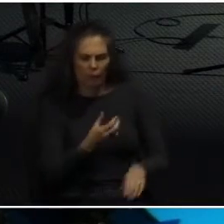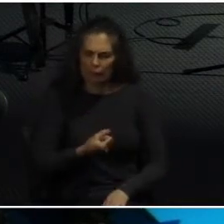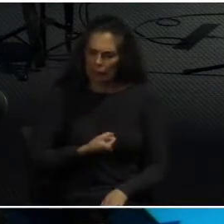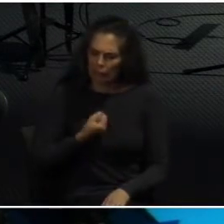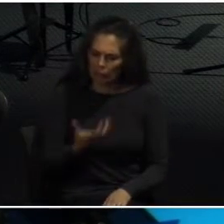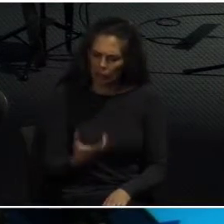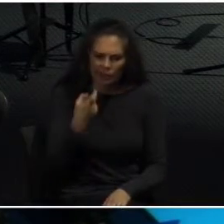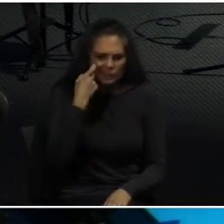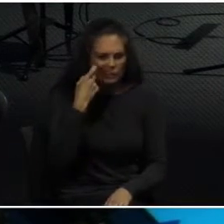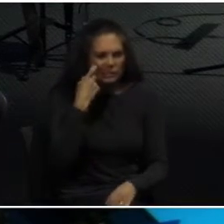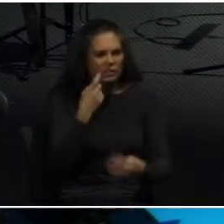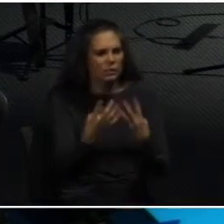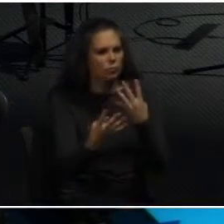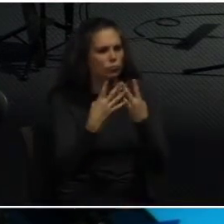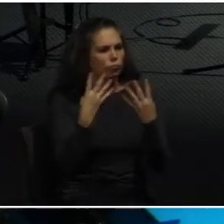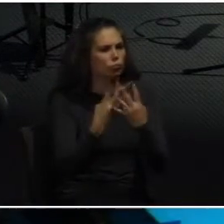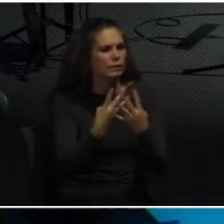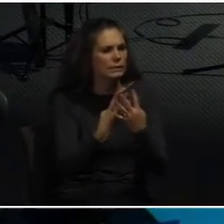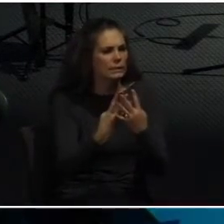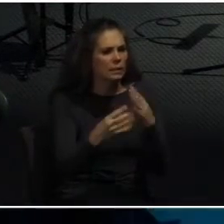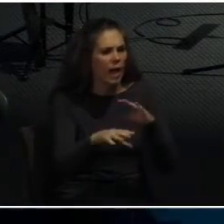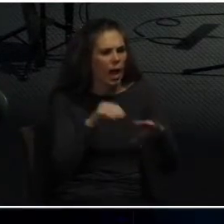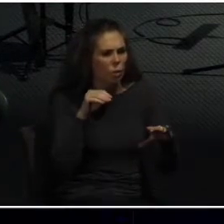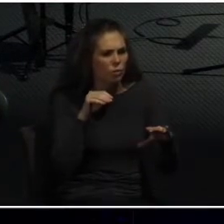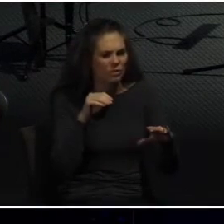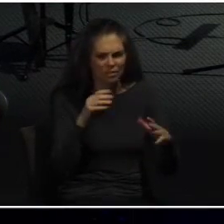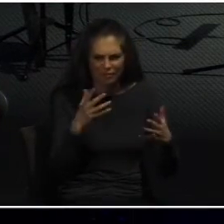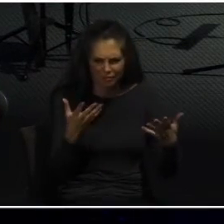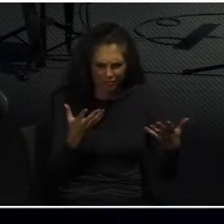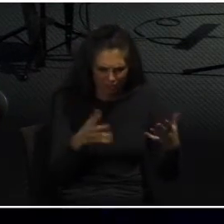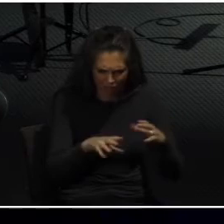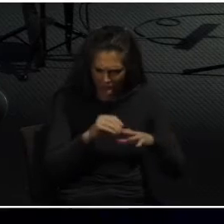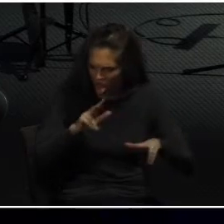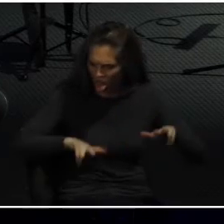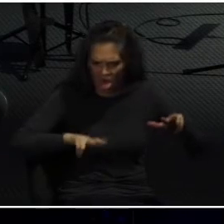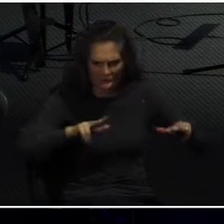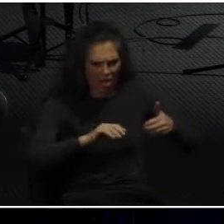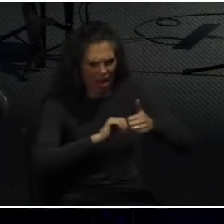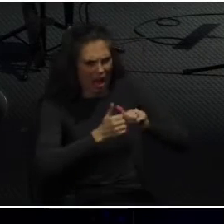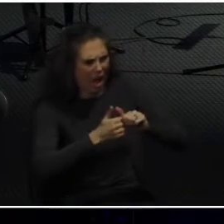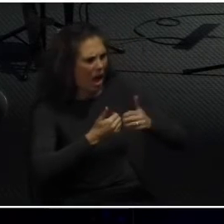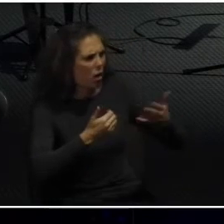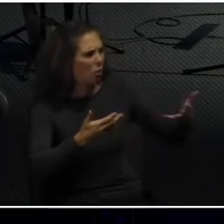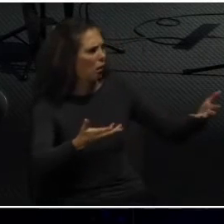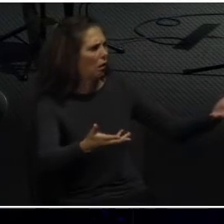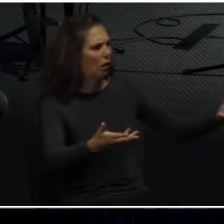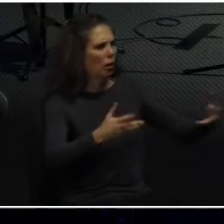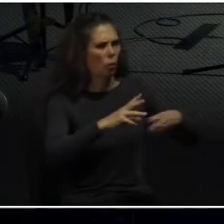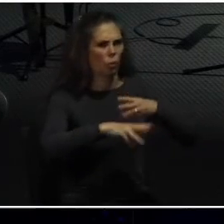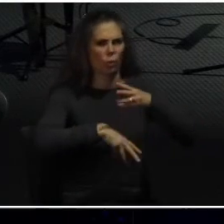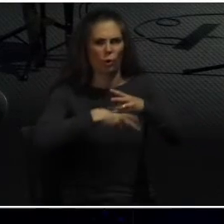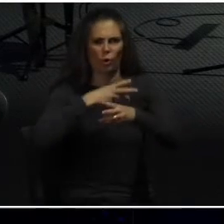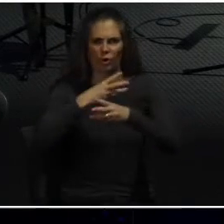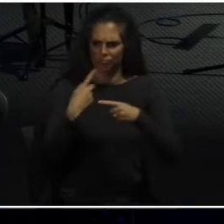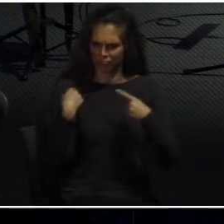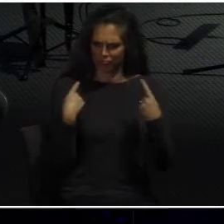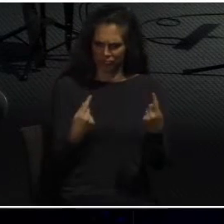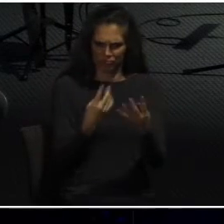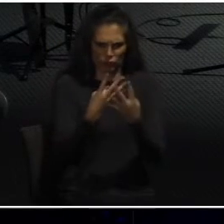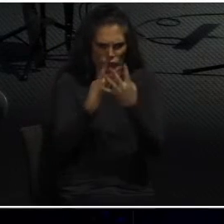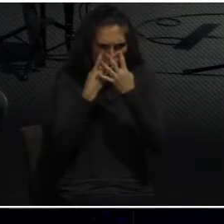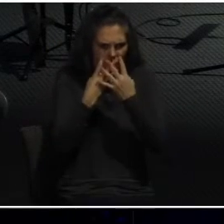to integrate or reintegrate back into society. And I was brand new in the ministry. I had